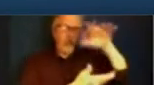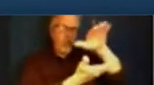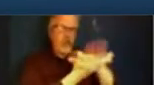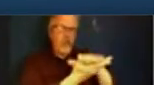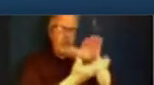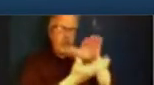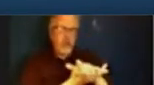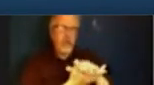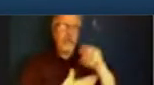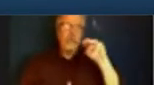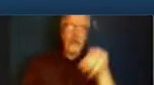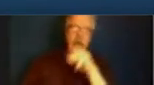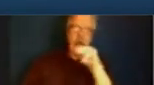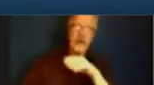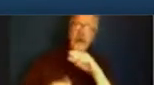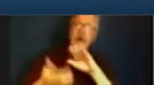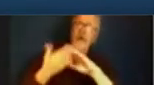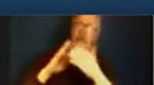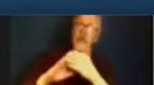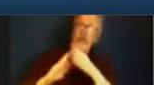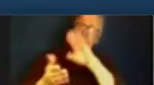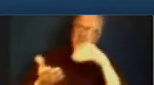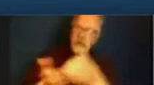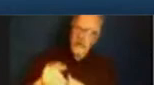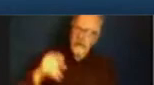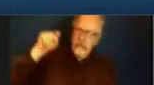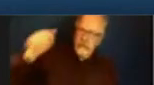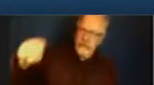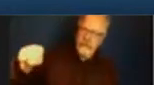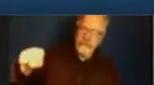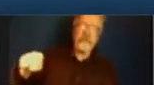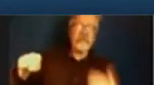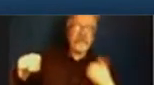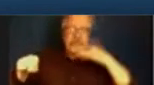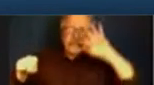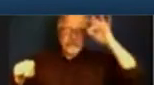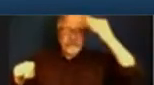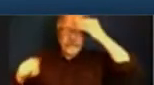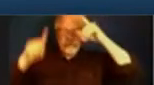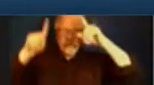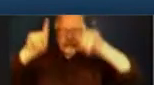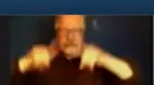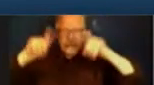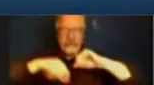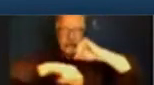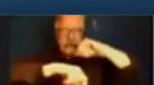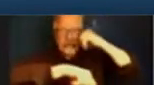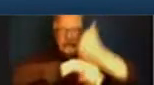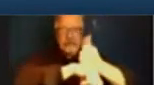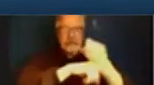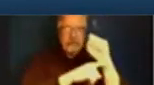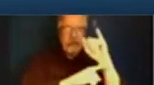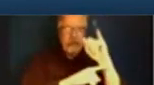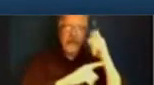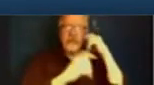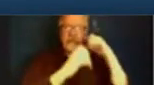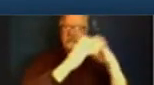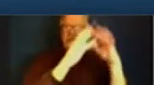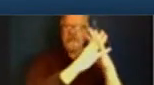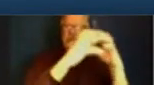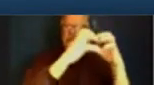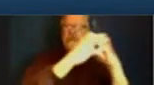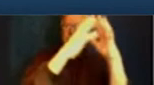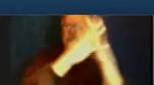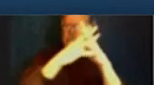federal testing site, which we're very excited about. And we don't have the exact number on that, but that's in the hundreds